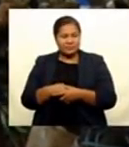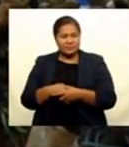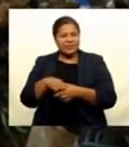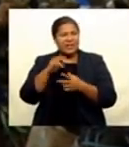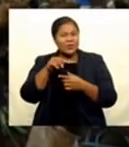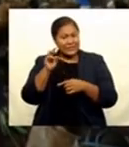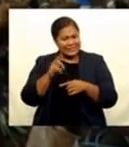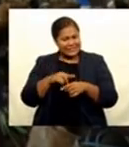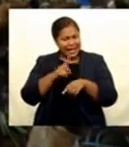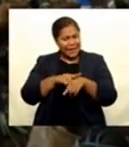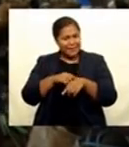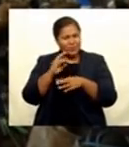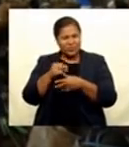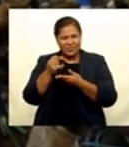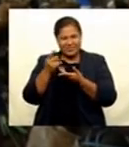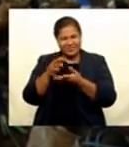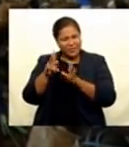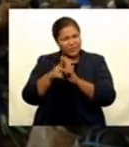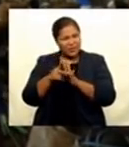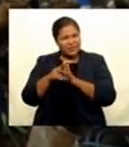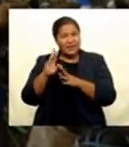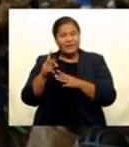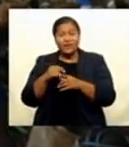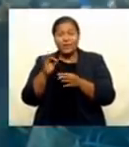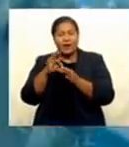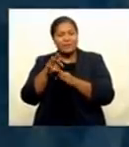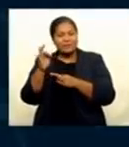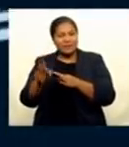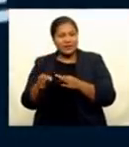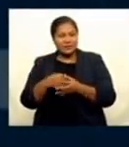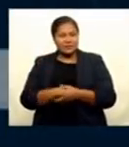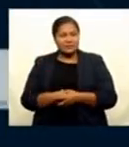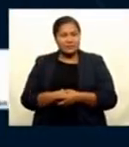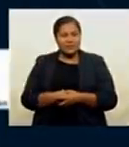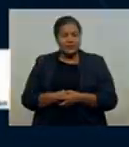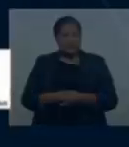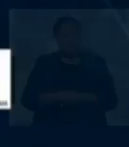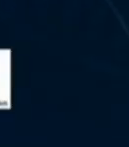During this time, we prefer food from our plantation.